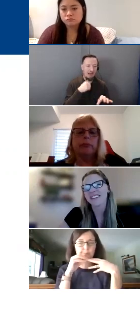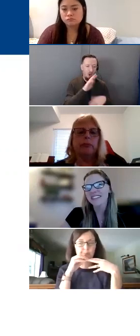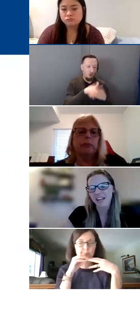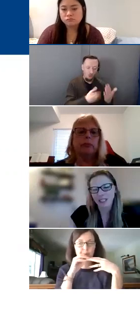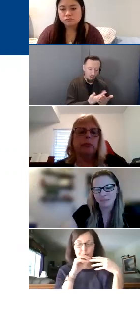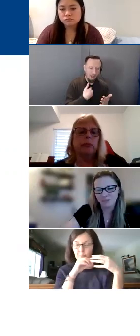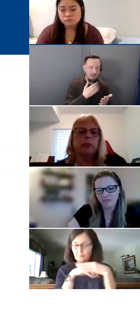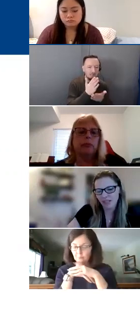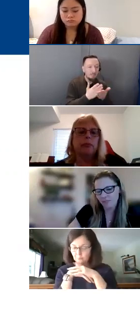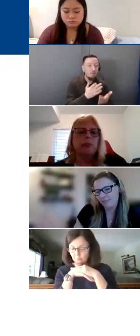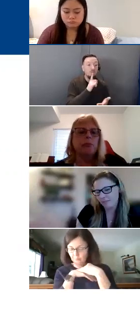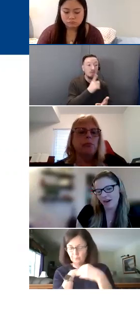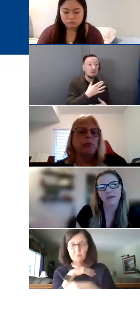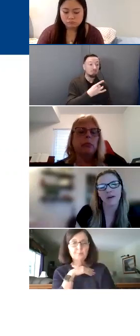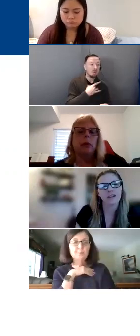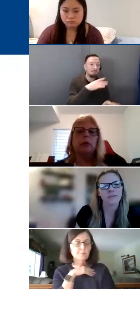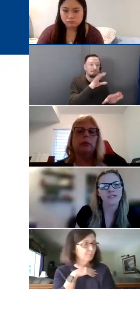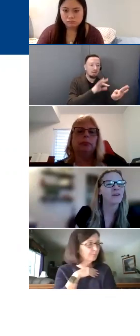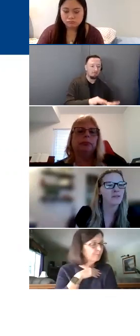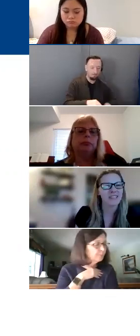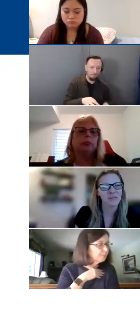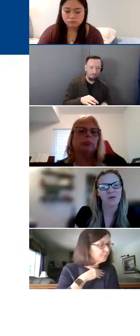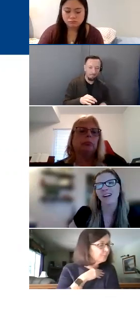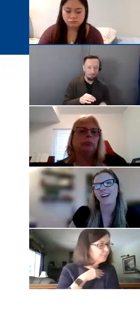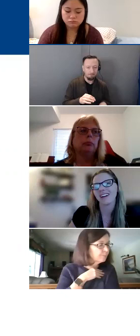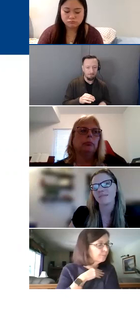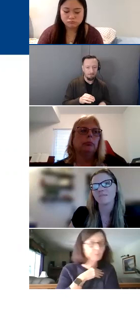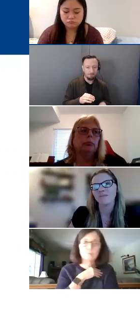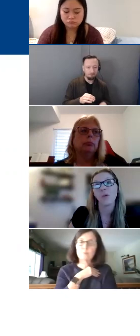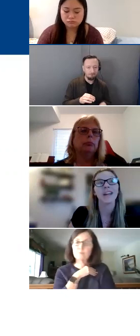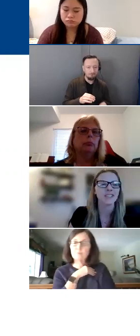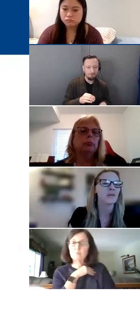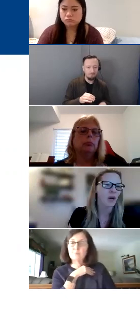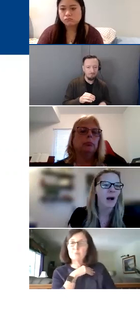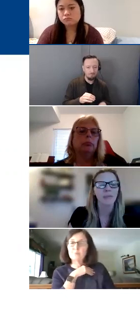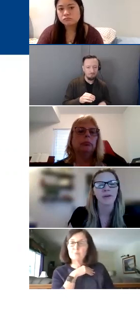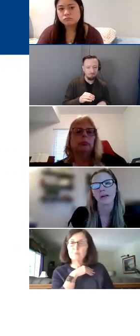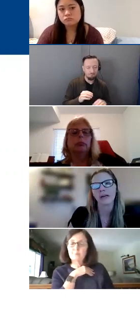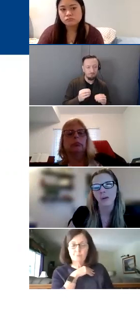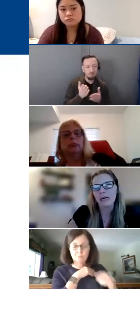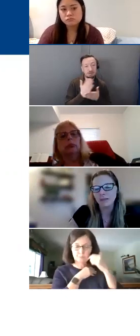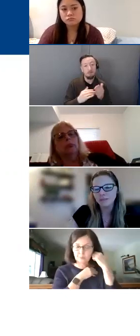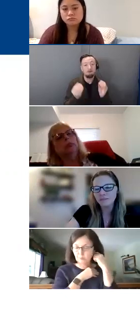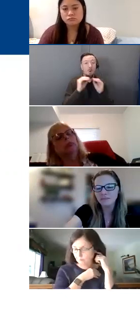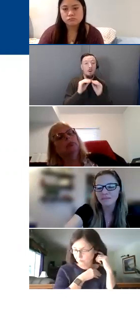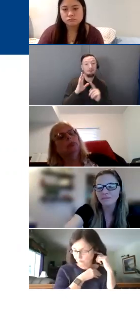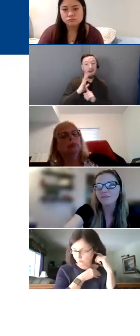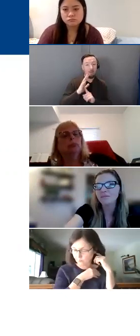than others. Probably some of the ones that are more going to be more popular as